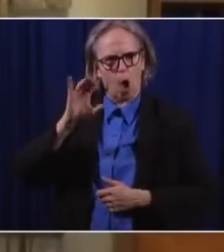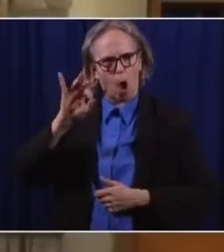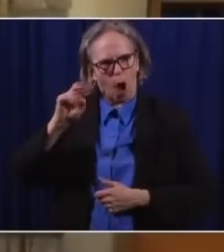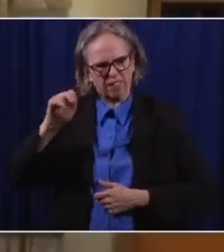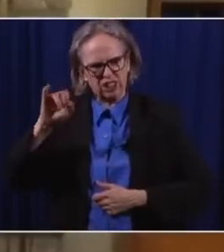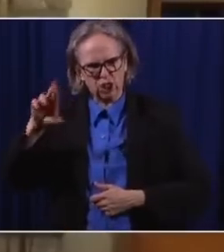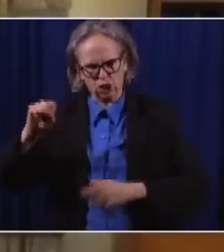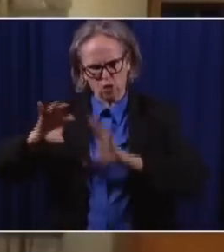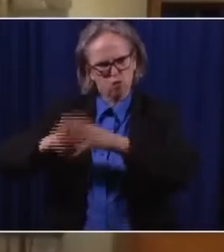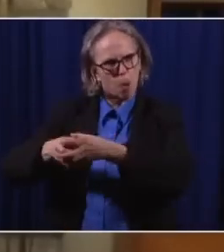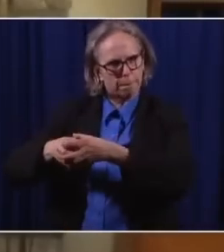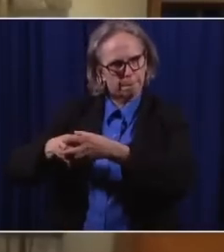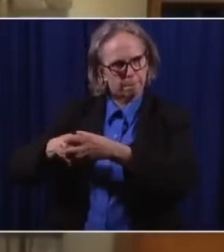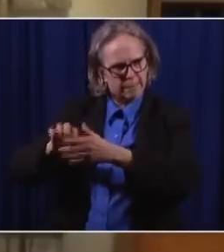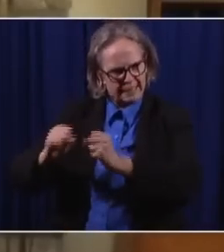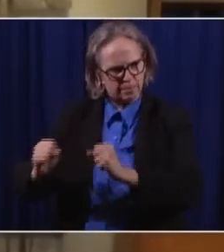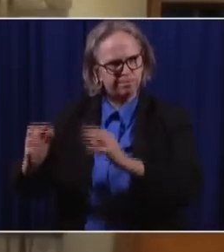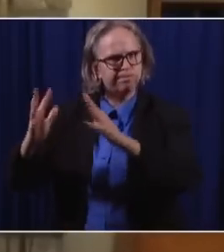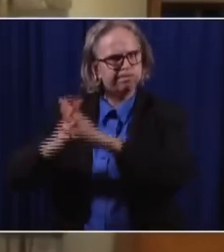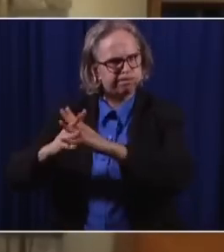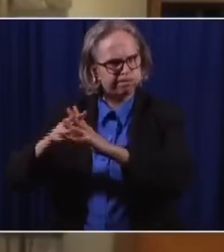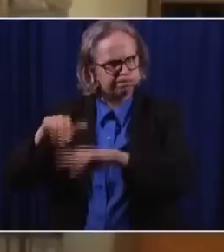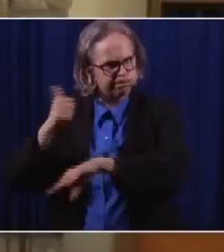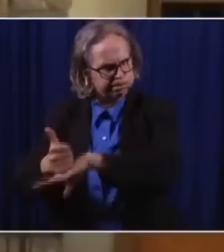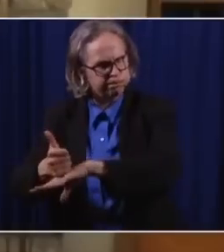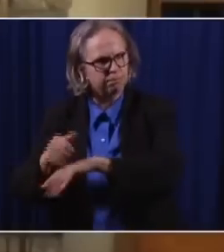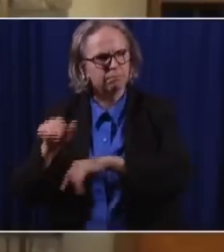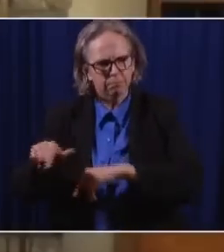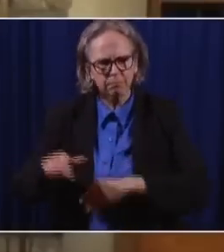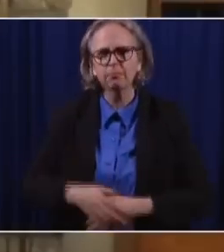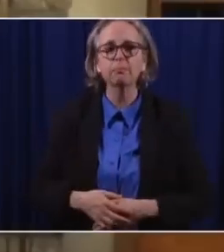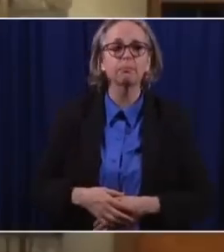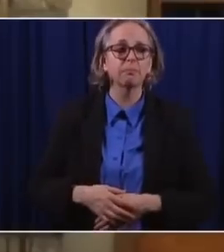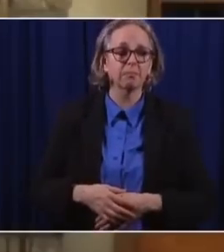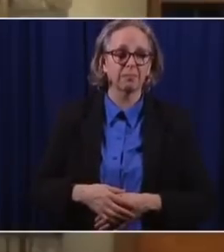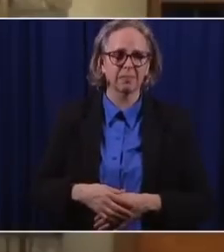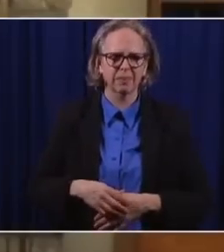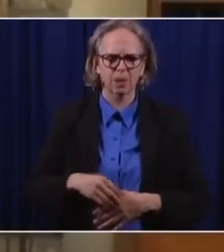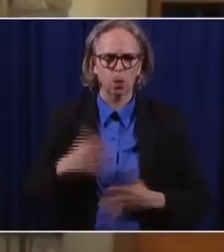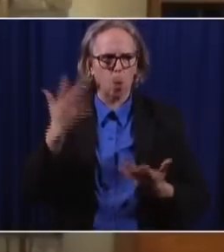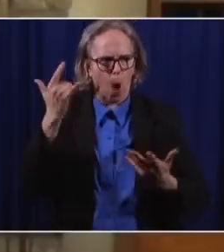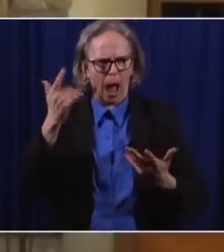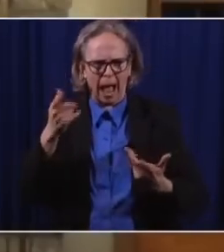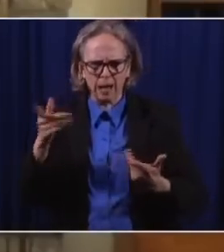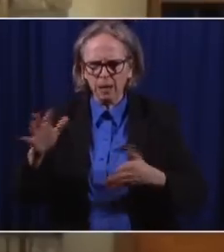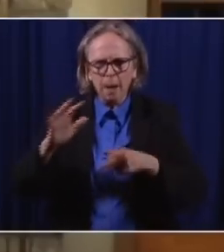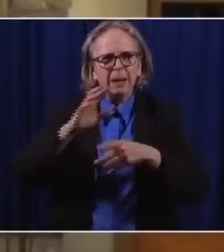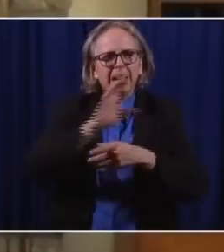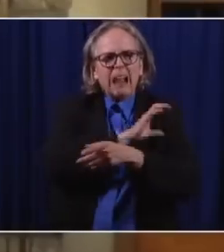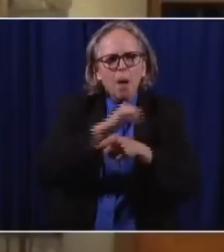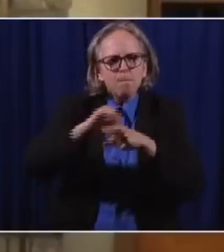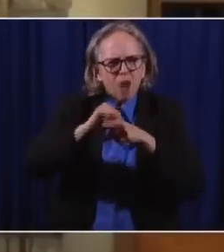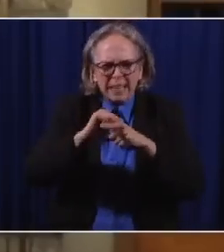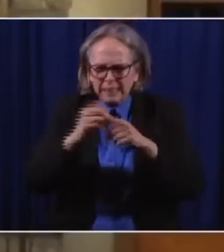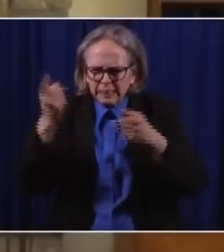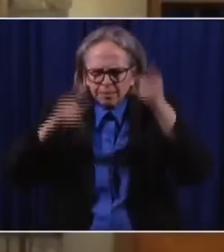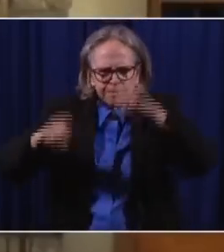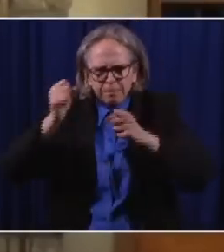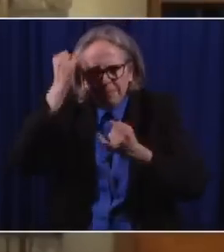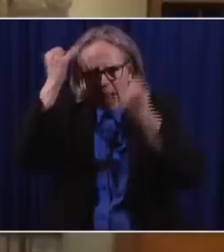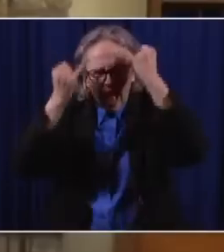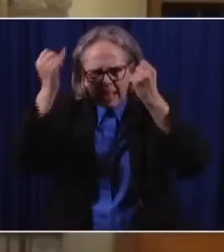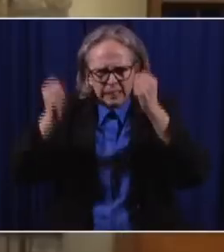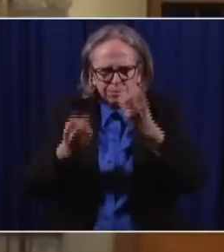healthcare organizations in the nation. They share best clinical practices and develop strategic approaches to clinical issues,